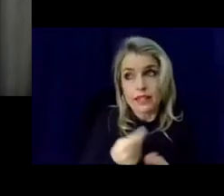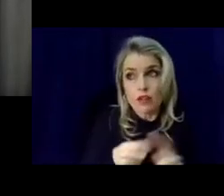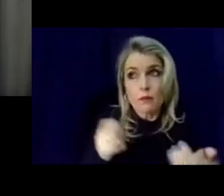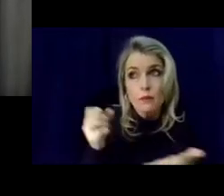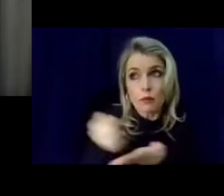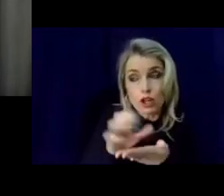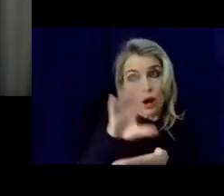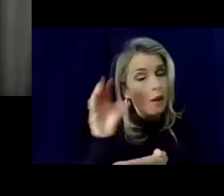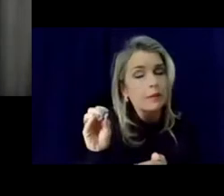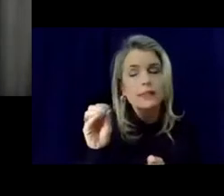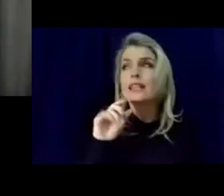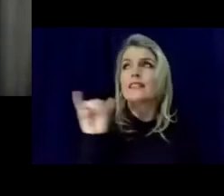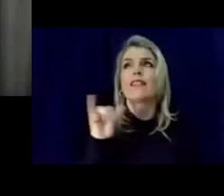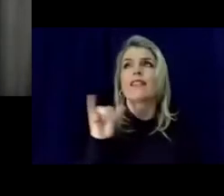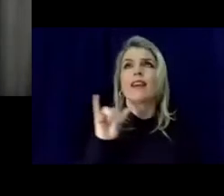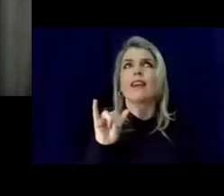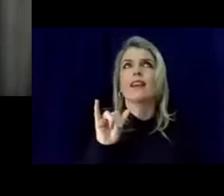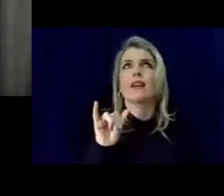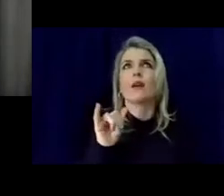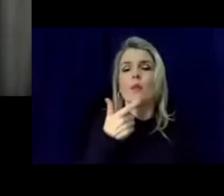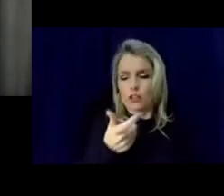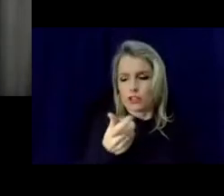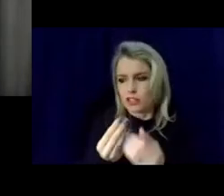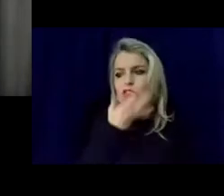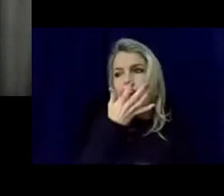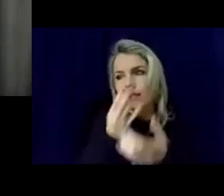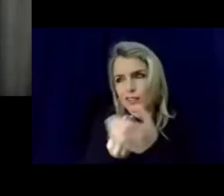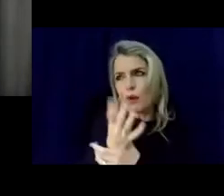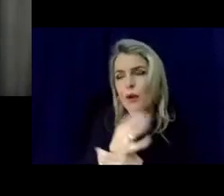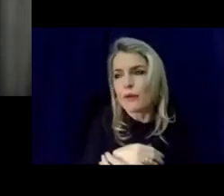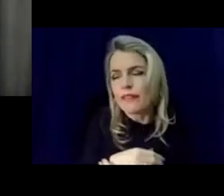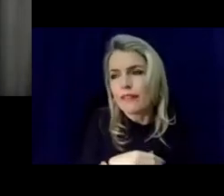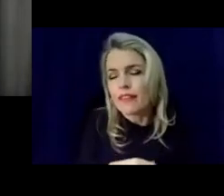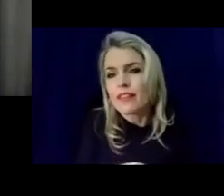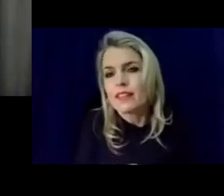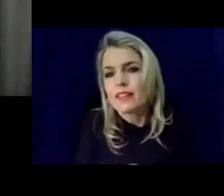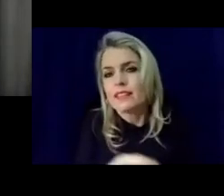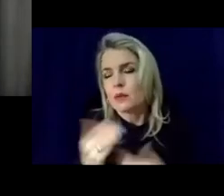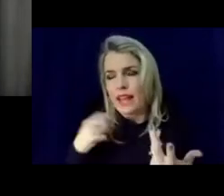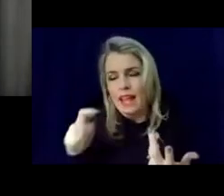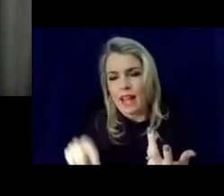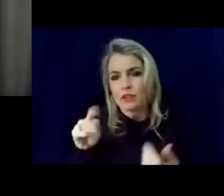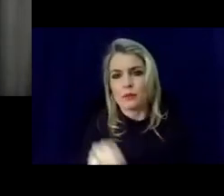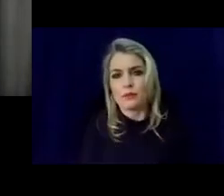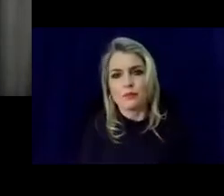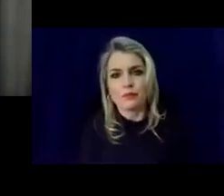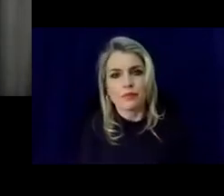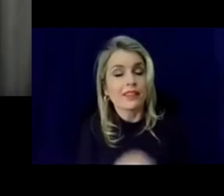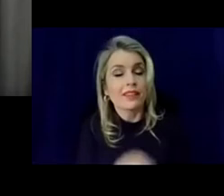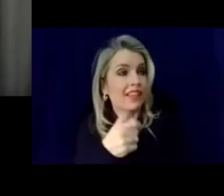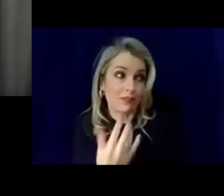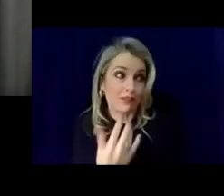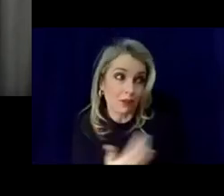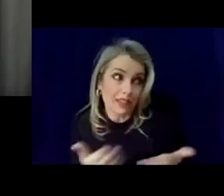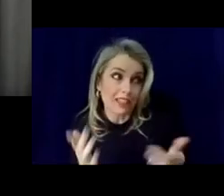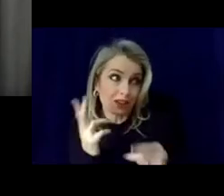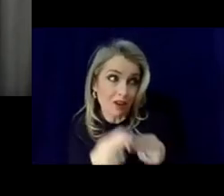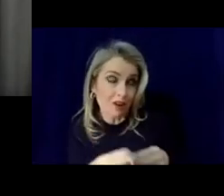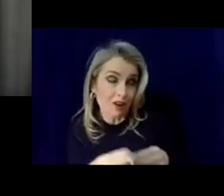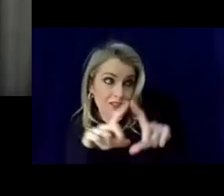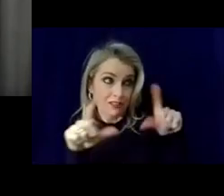companies is like watching grass grow. A few years back, we had to. Yeah, they got these new things called checks.